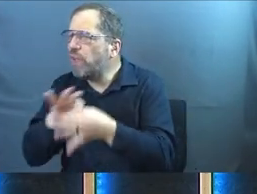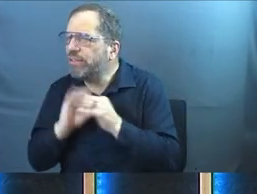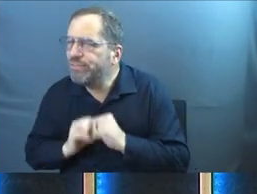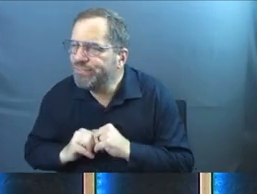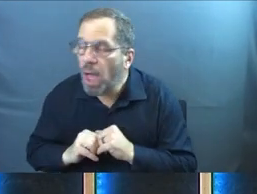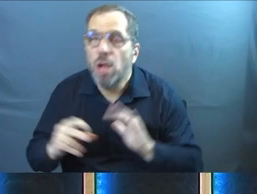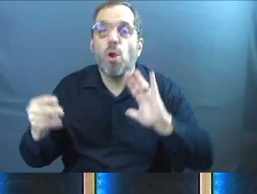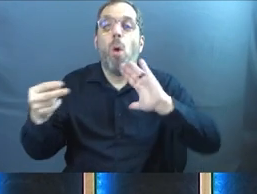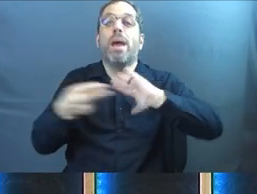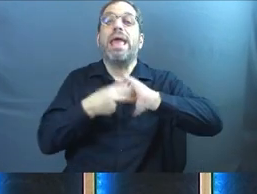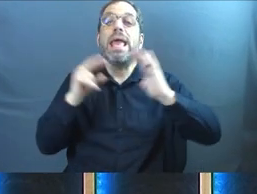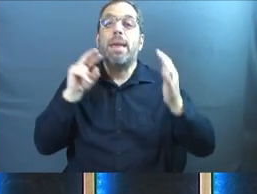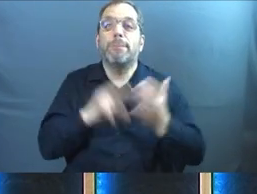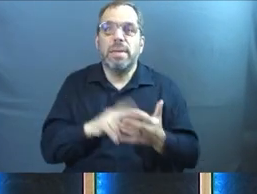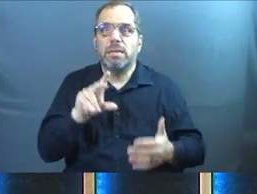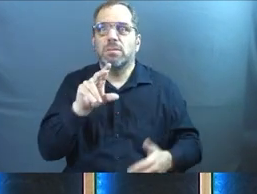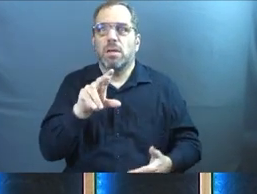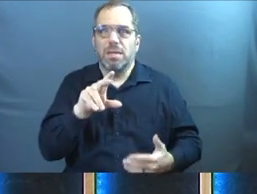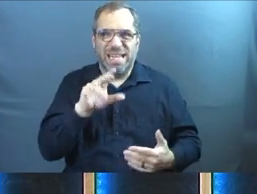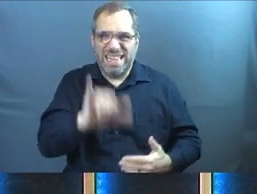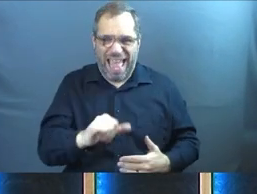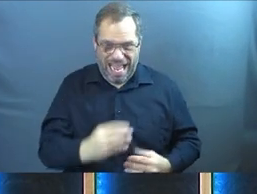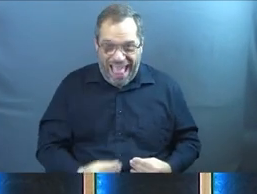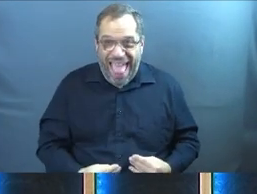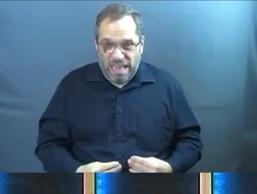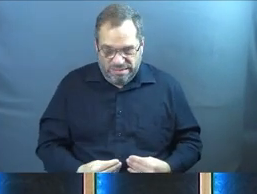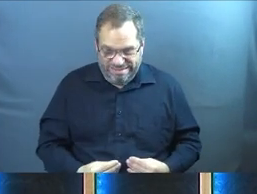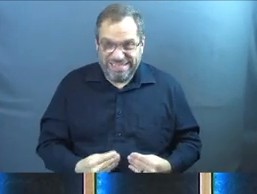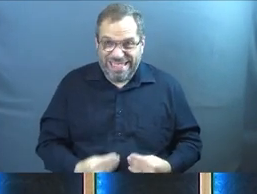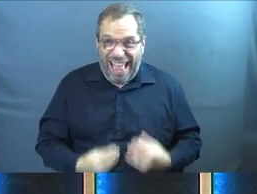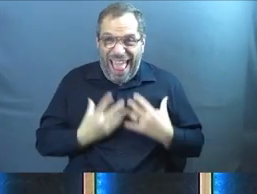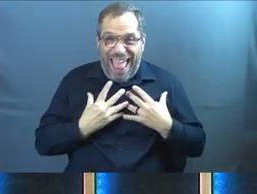relationship. What it means is that you need to relight the fire.